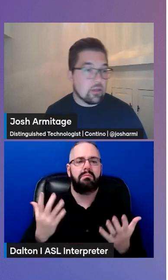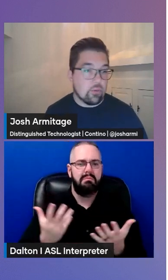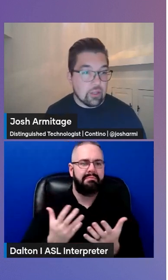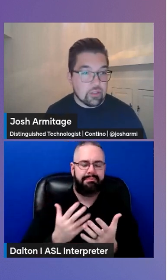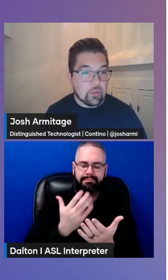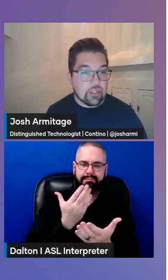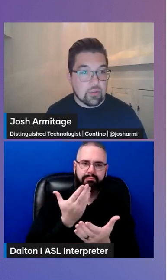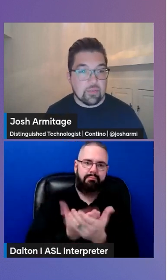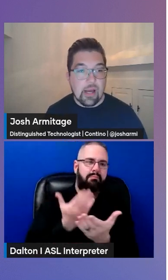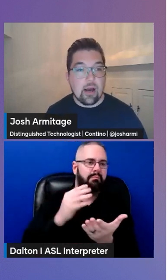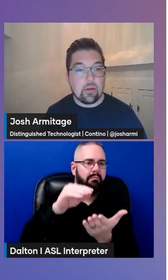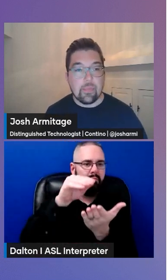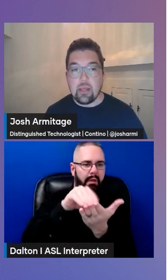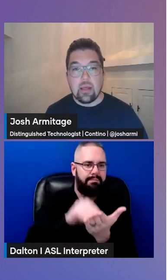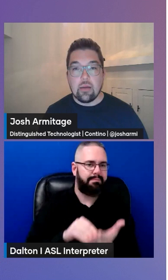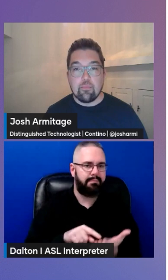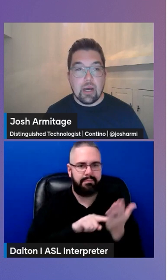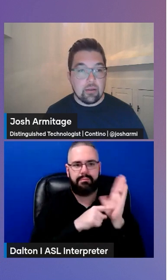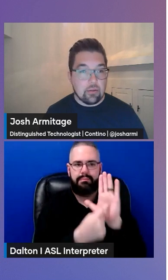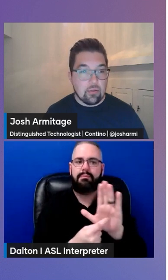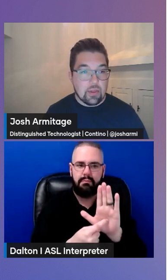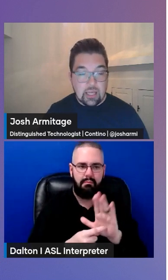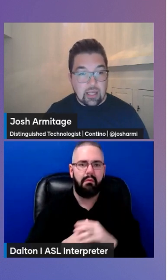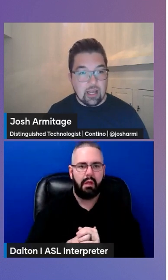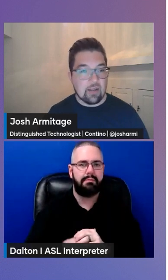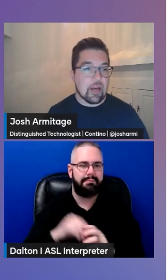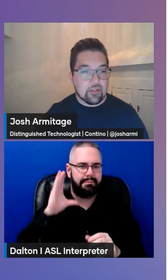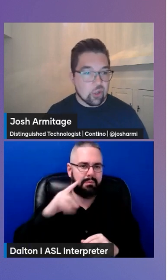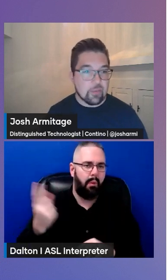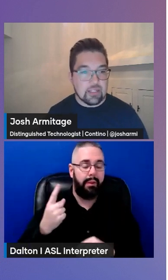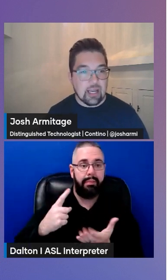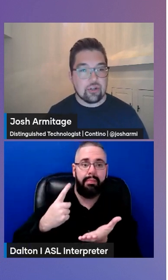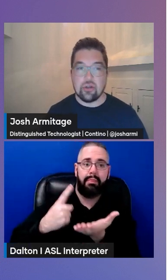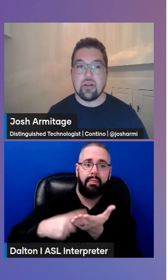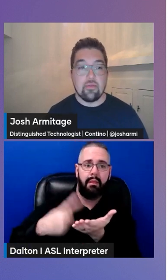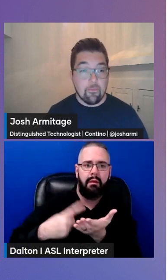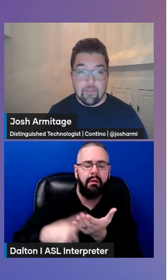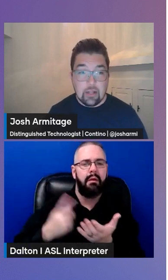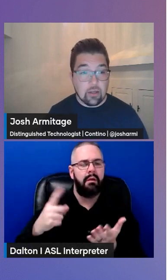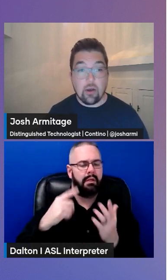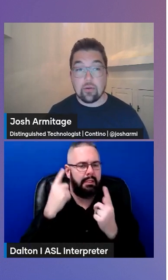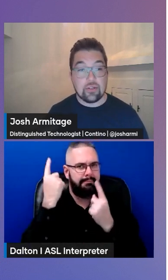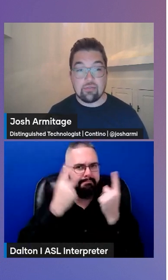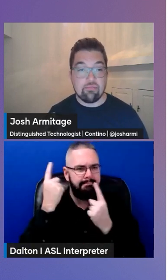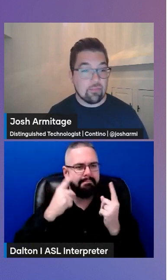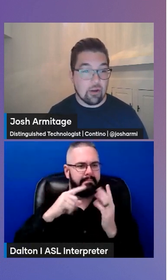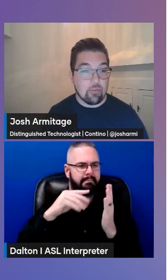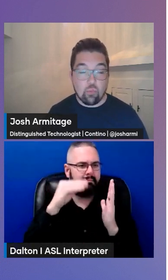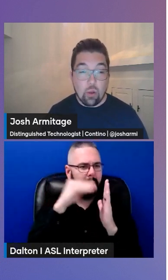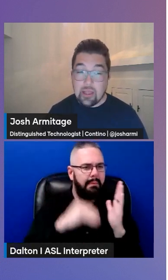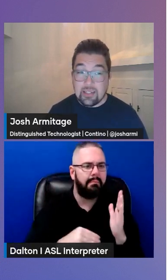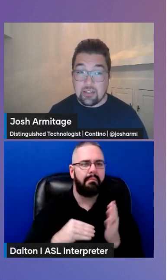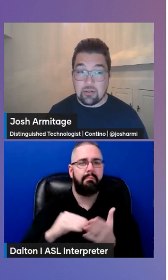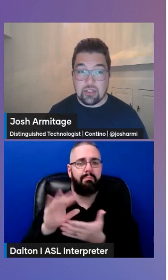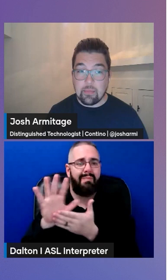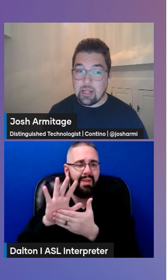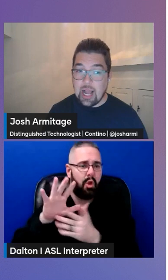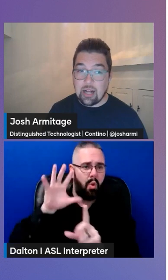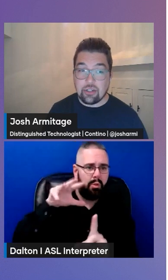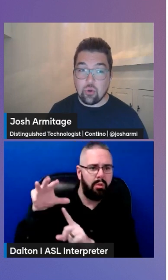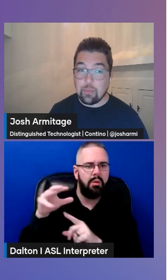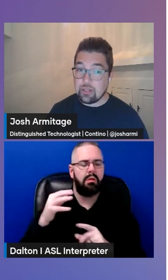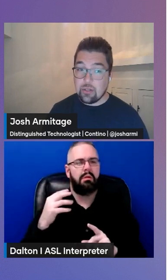one that's always talked about, but thinking about the documentation, videos, this is